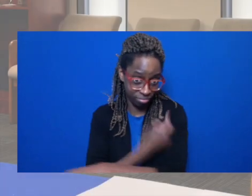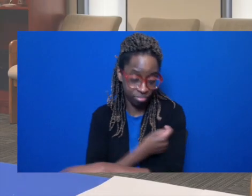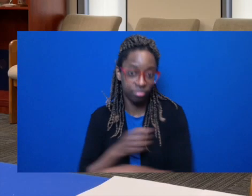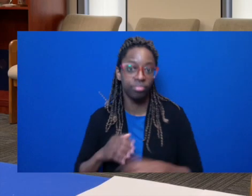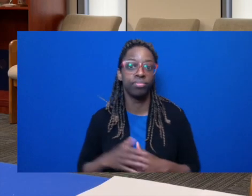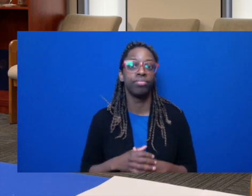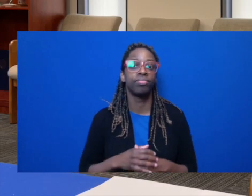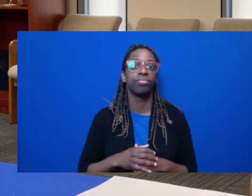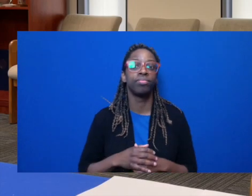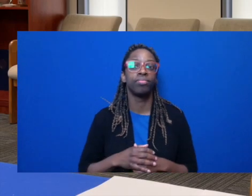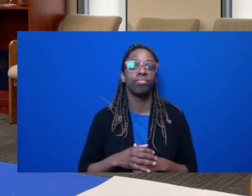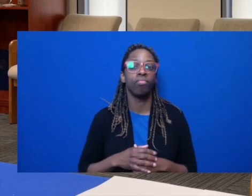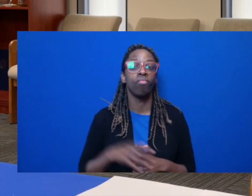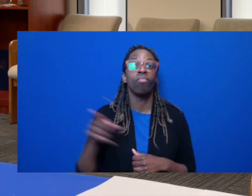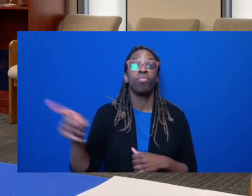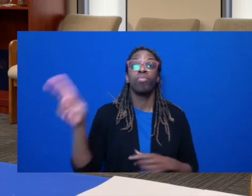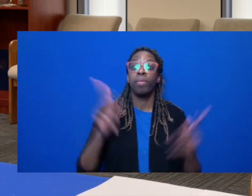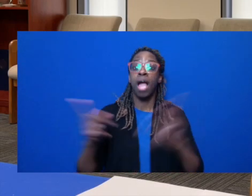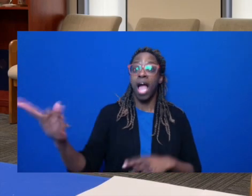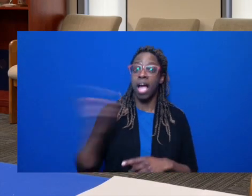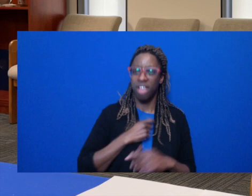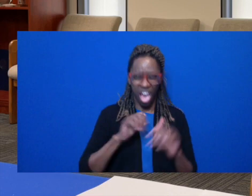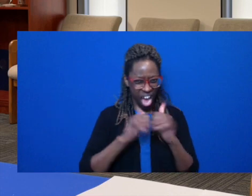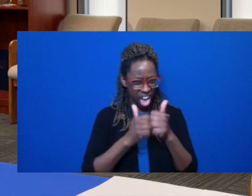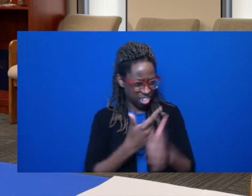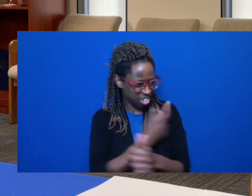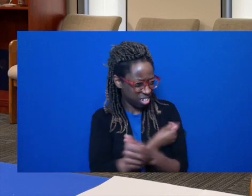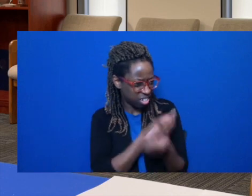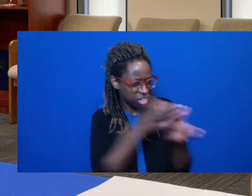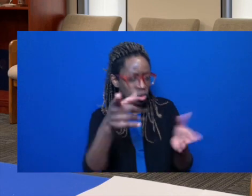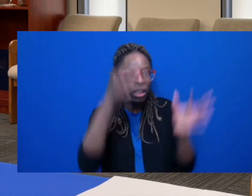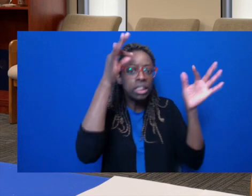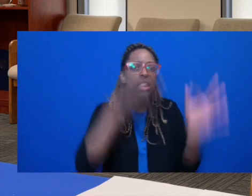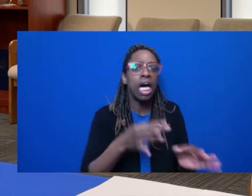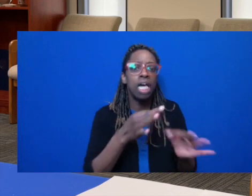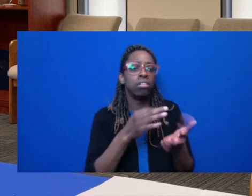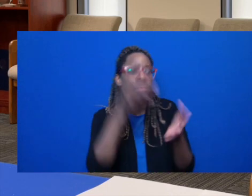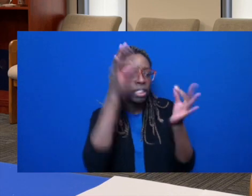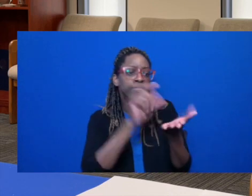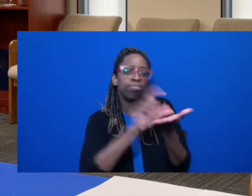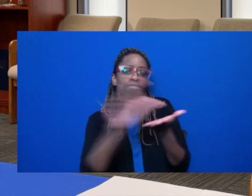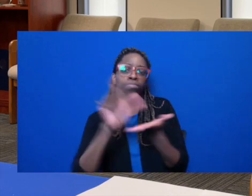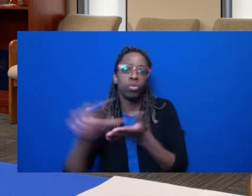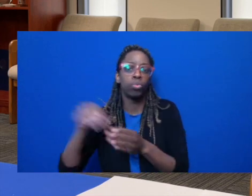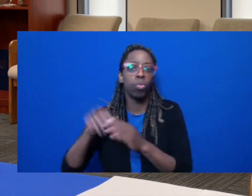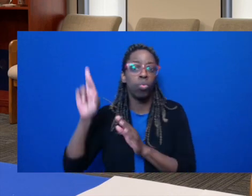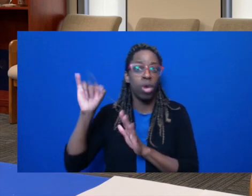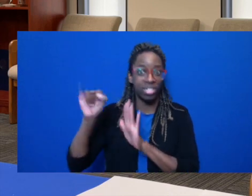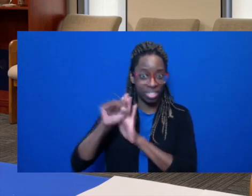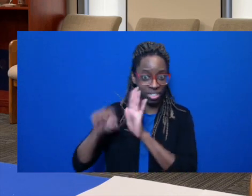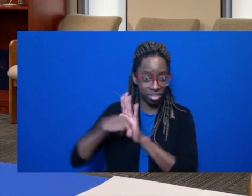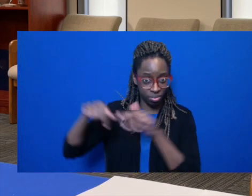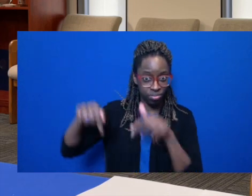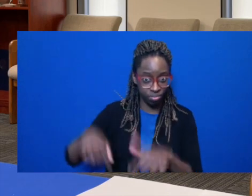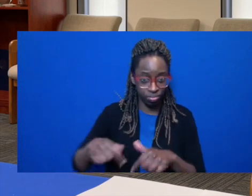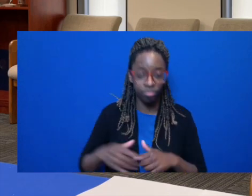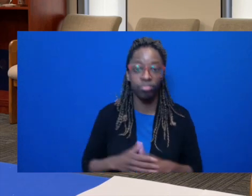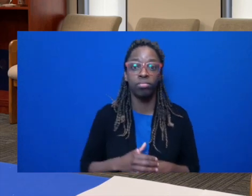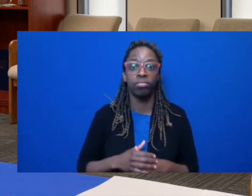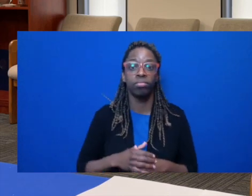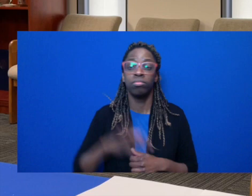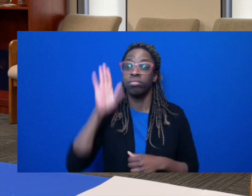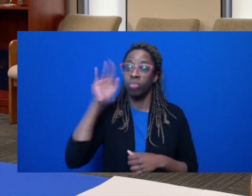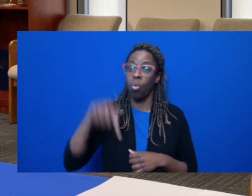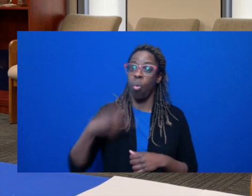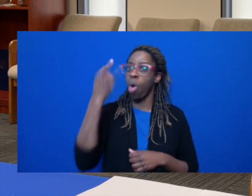top states in terms of vaccinating people, getting vaccine out the door. The logistics